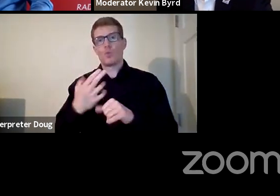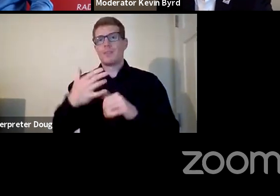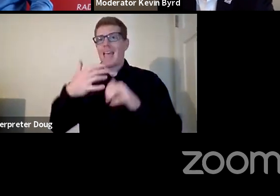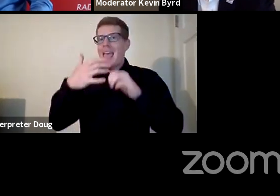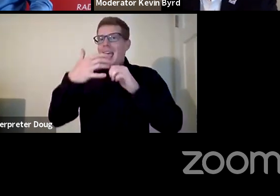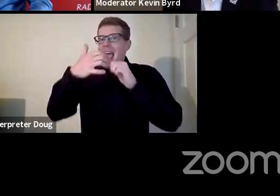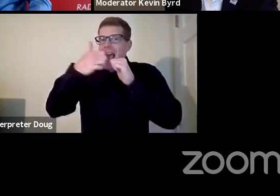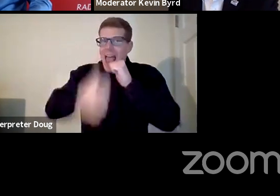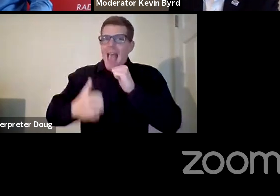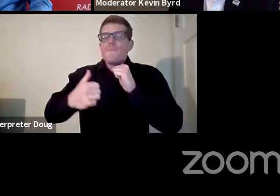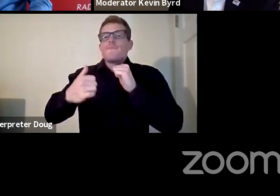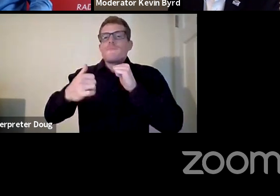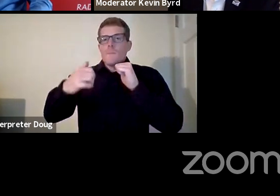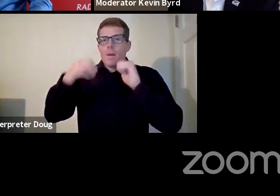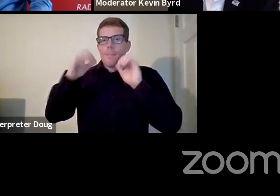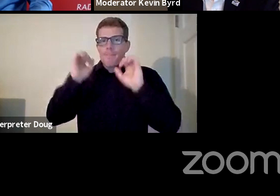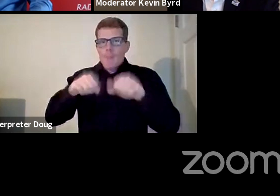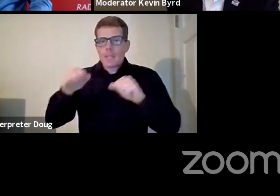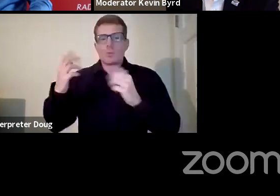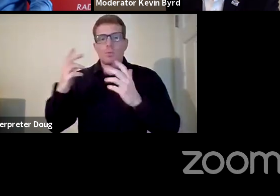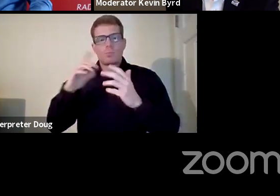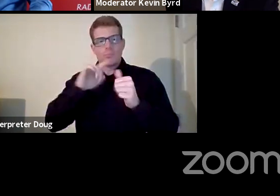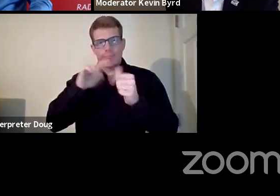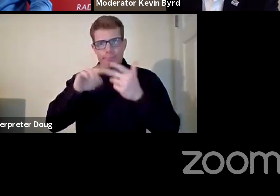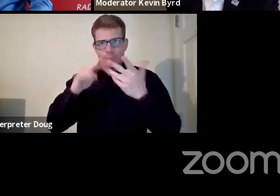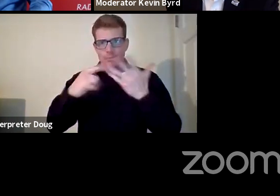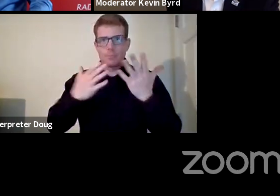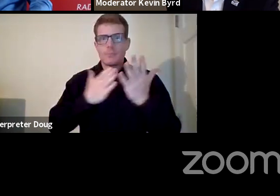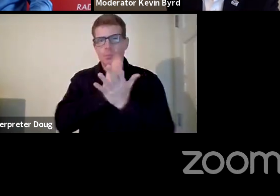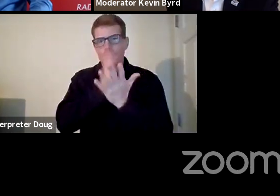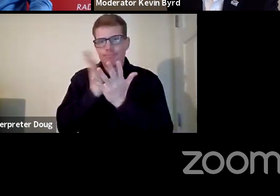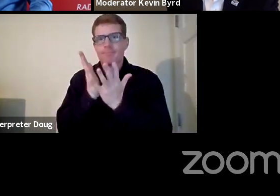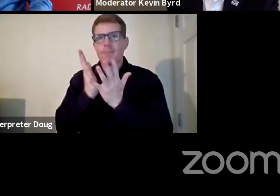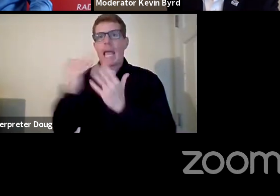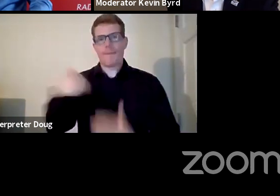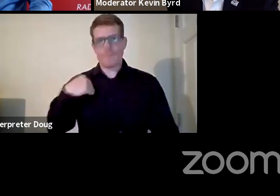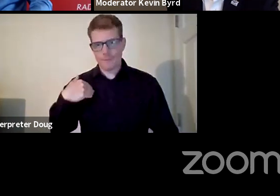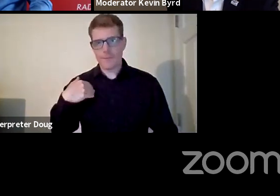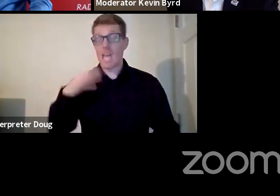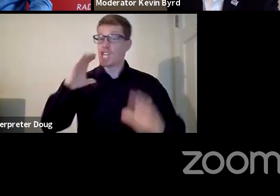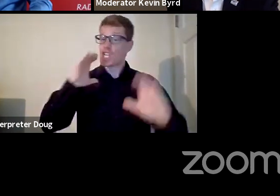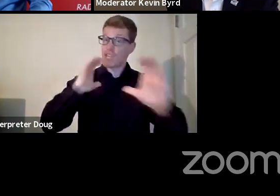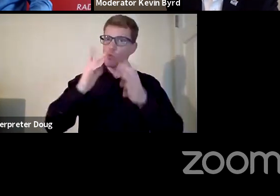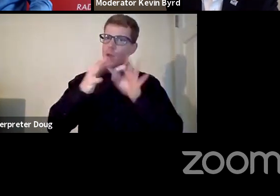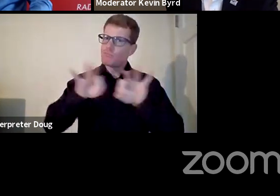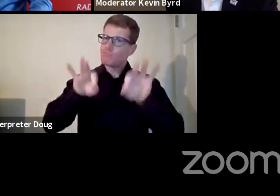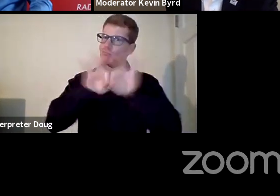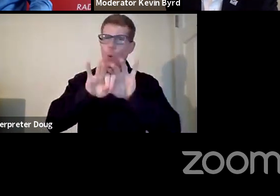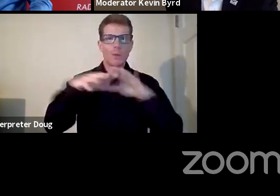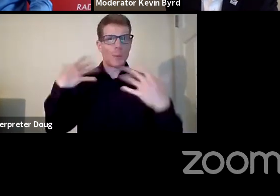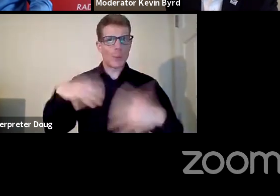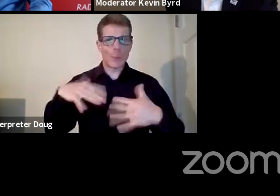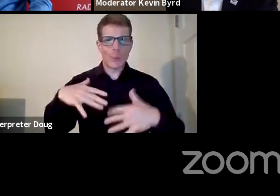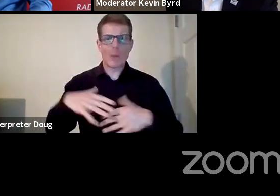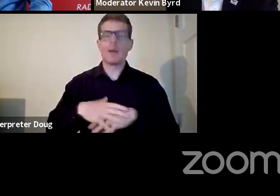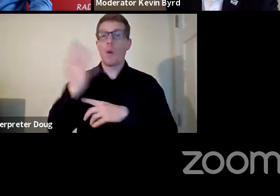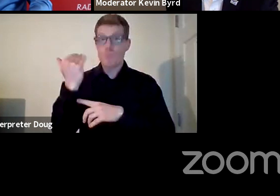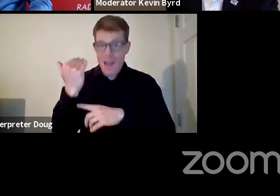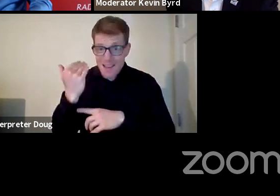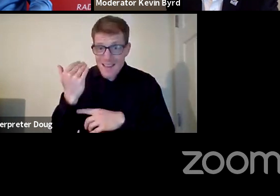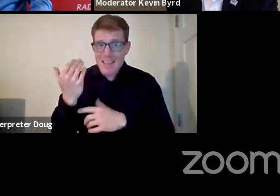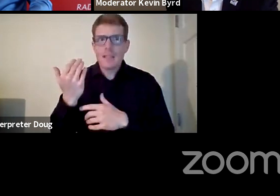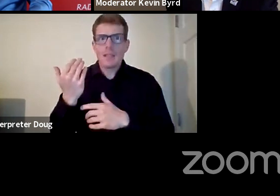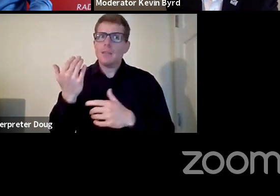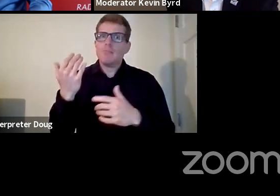And that the communication is so important, and yet it's so, because things change so quickly, it's almost